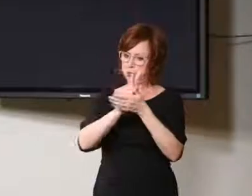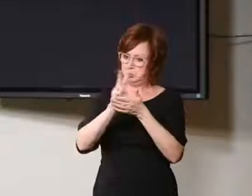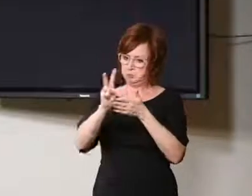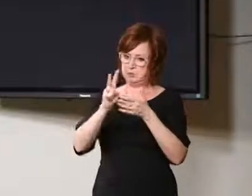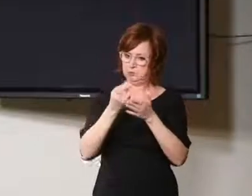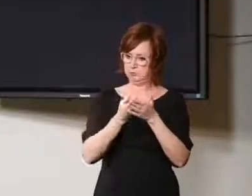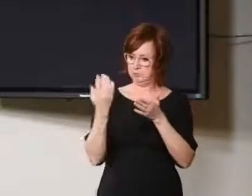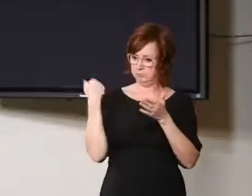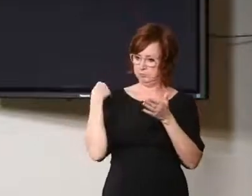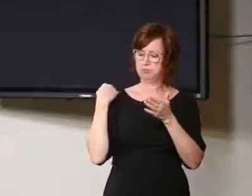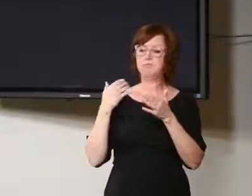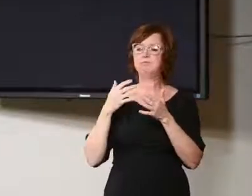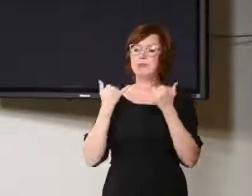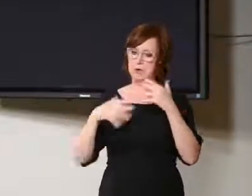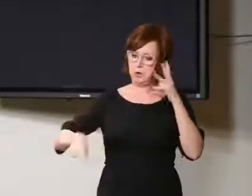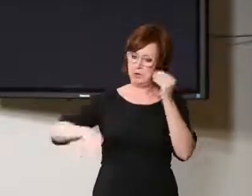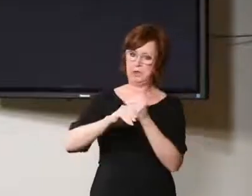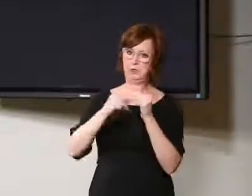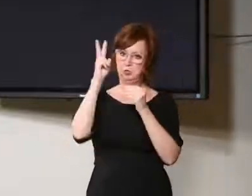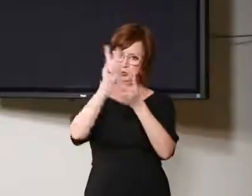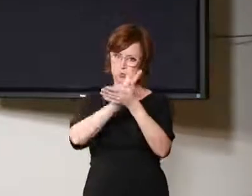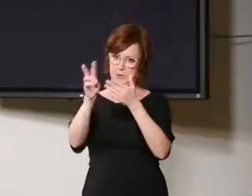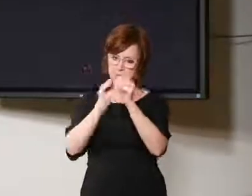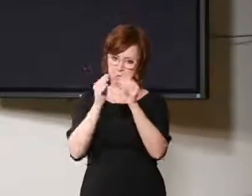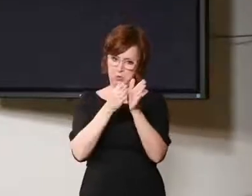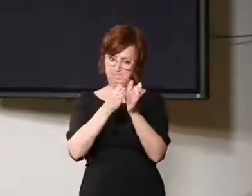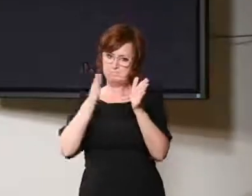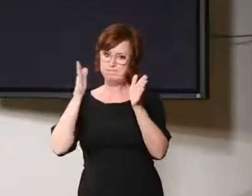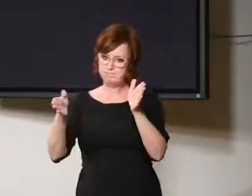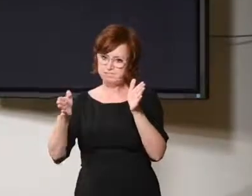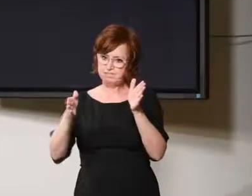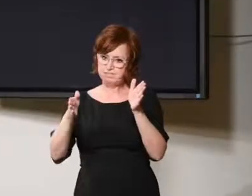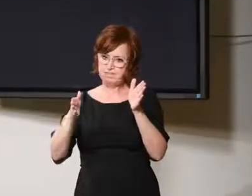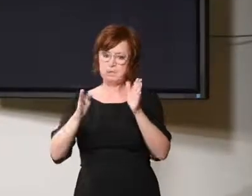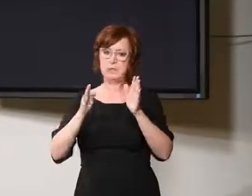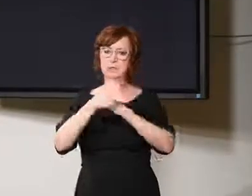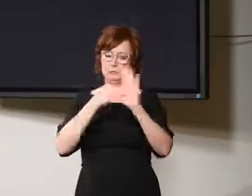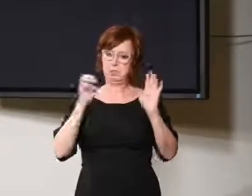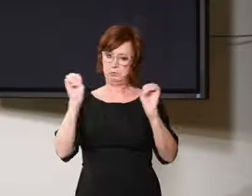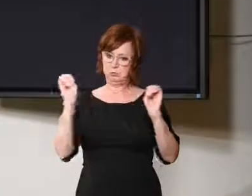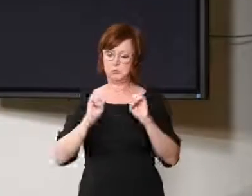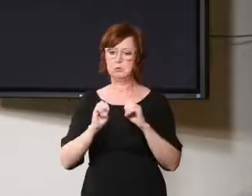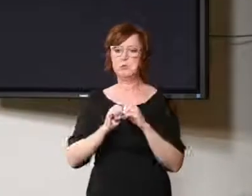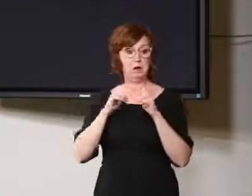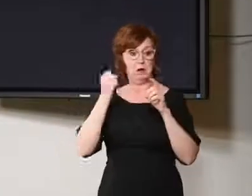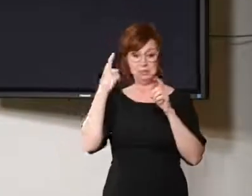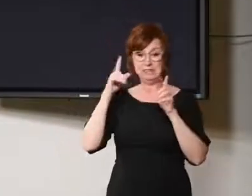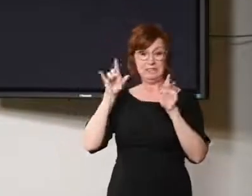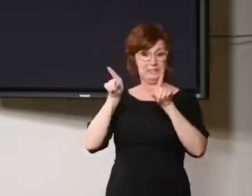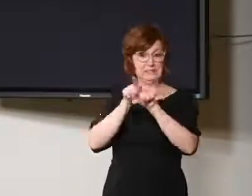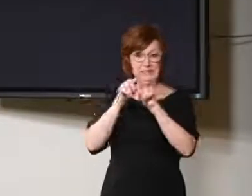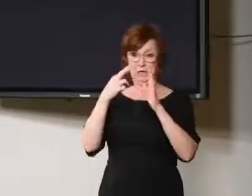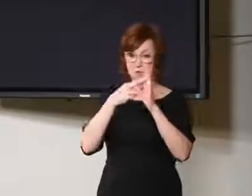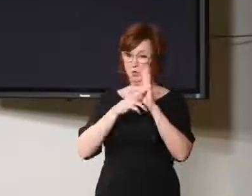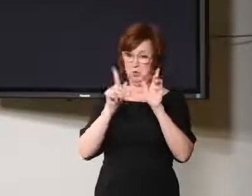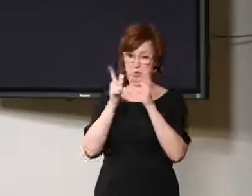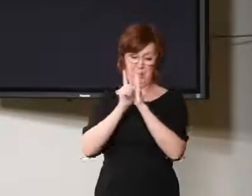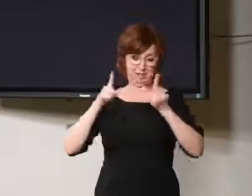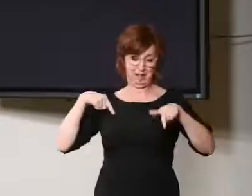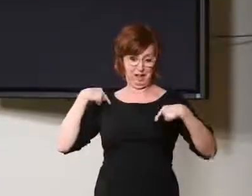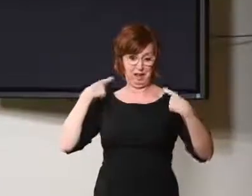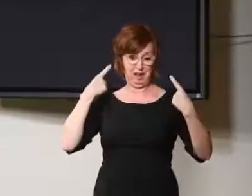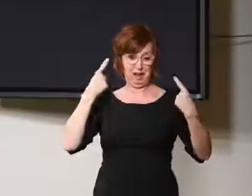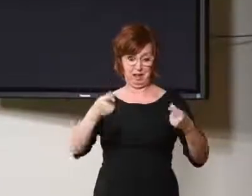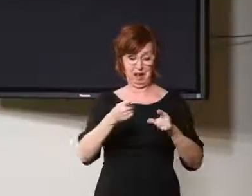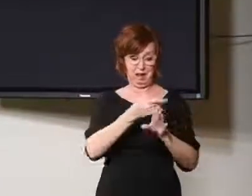2 weeks. All of the orders that have been issued to date under the provincial state of emergency will continue, and these measures, I would